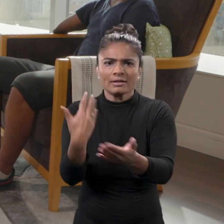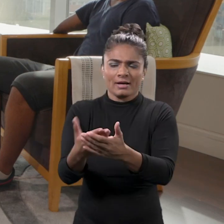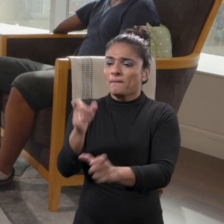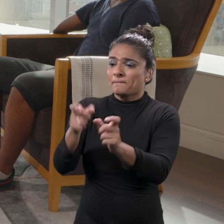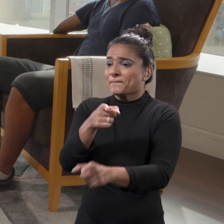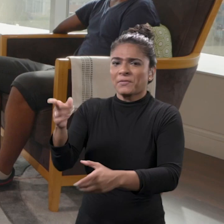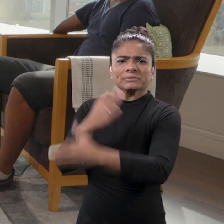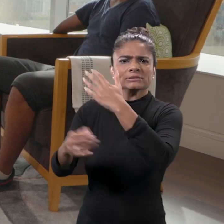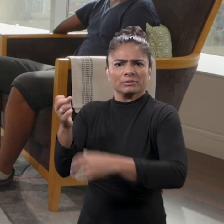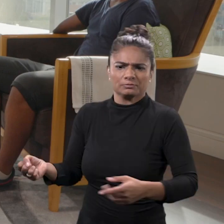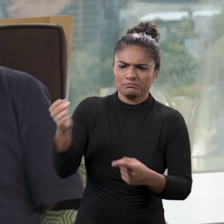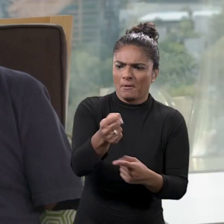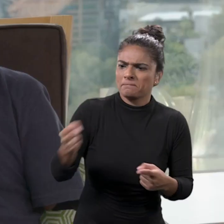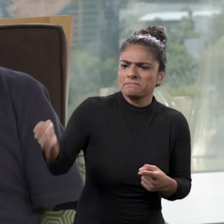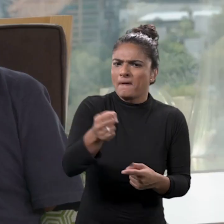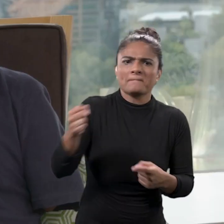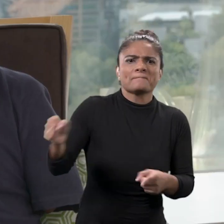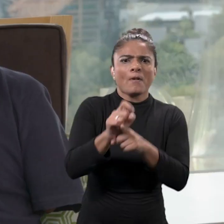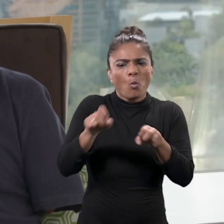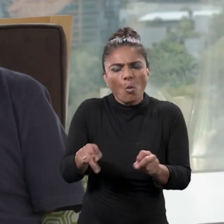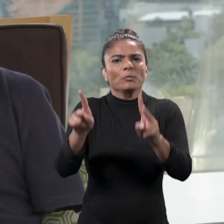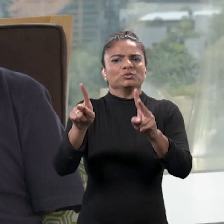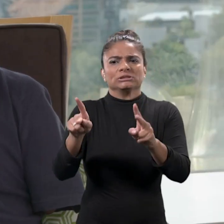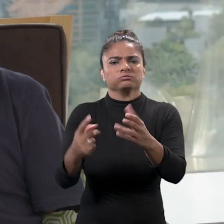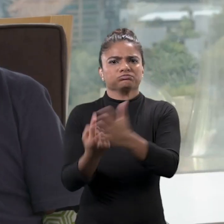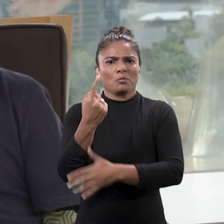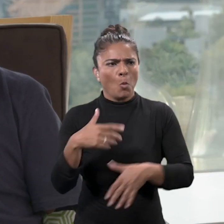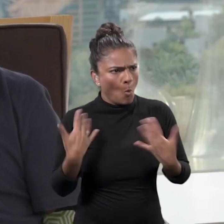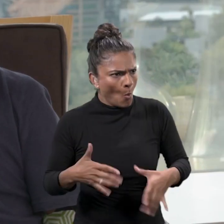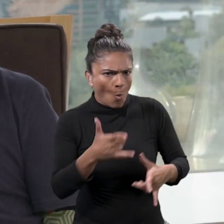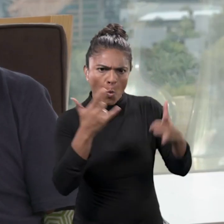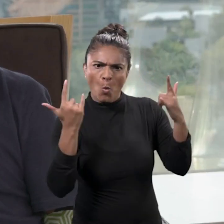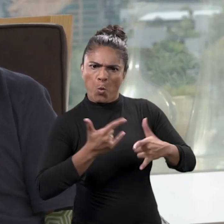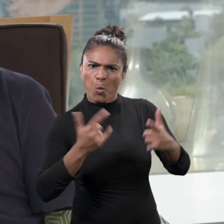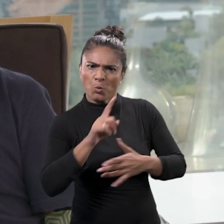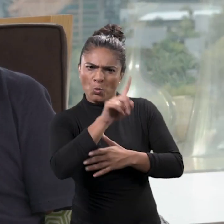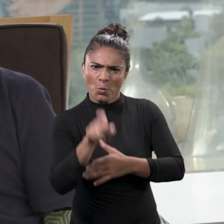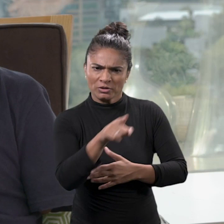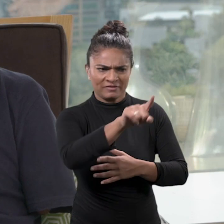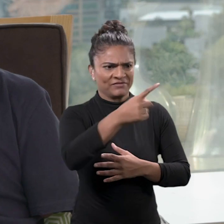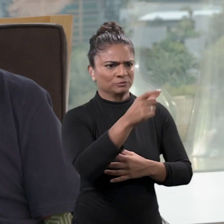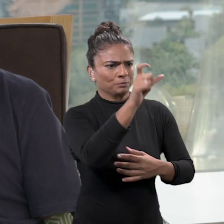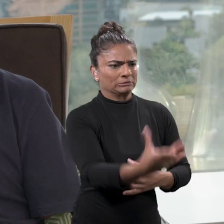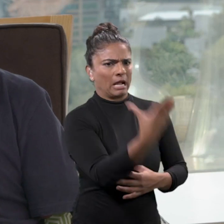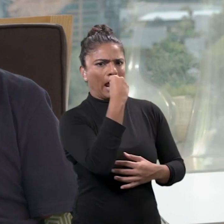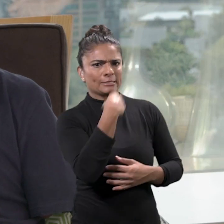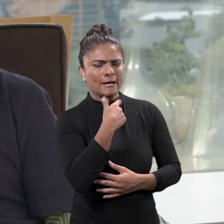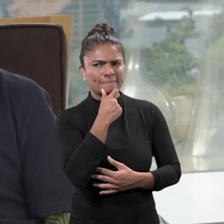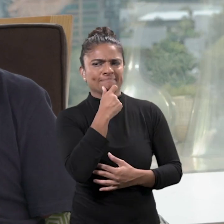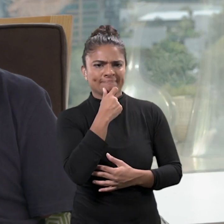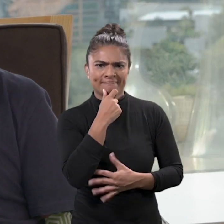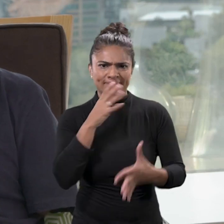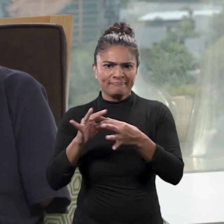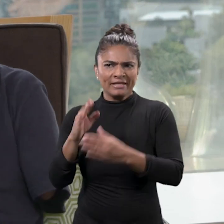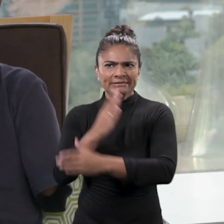with disabilities and more job creation? That's a very, very good question. And I think you're the first person who's ever asked that question in terms